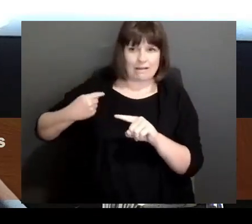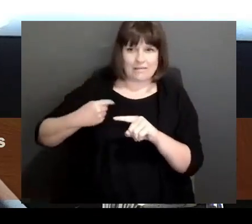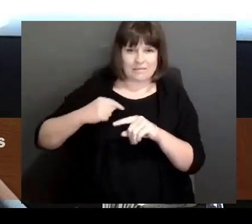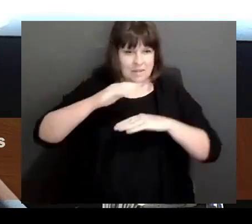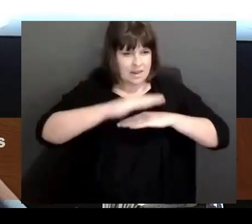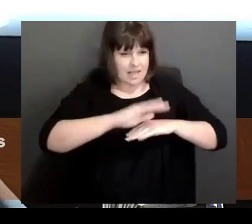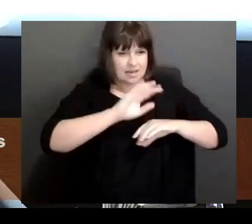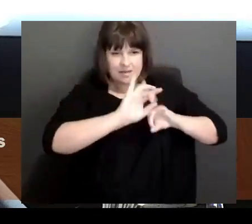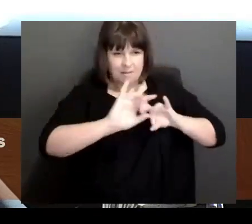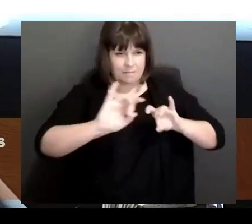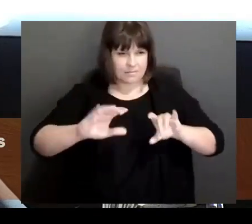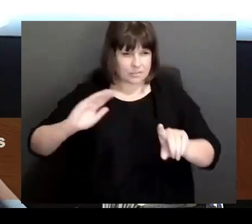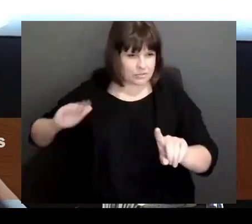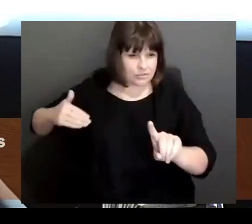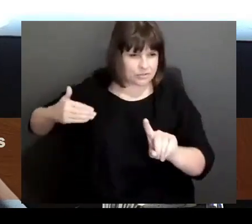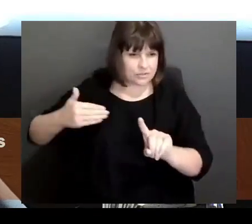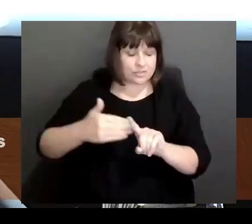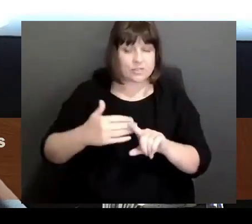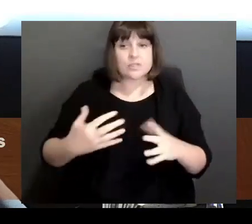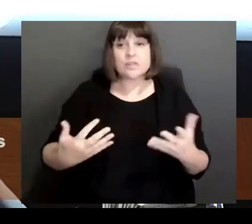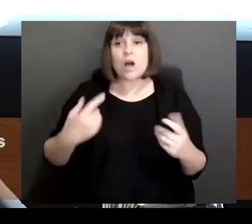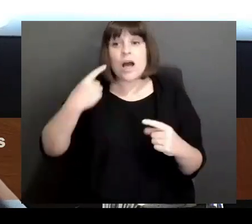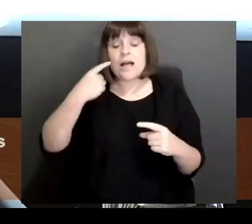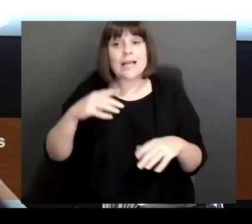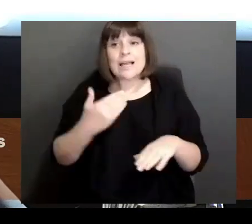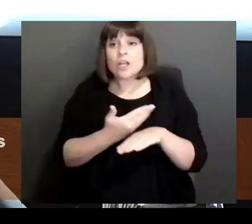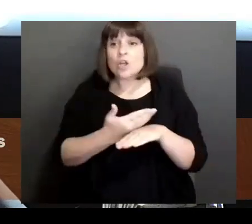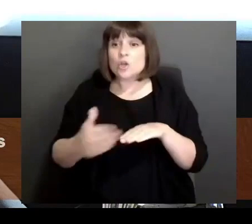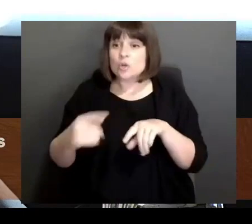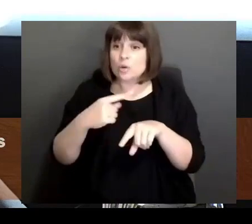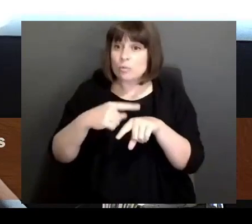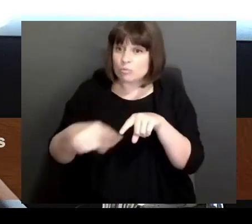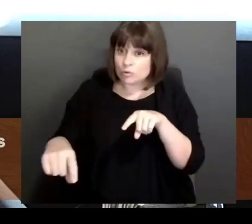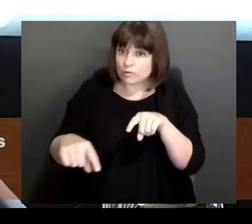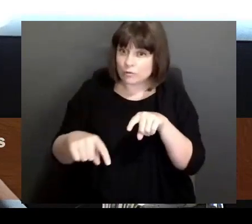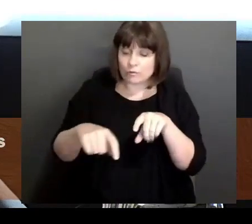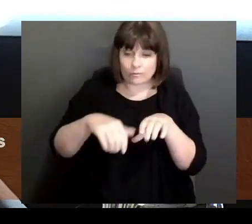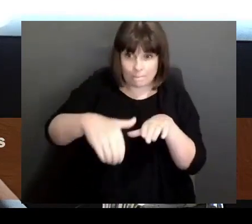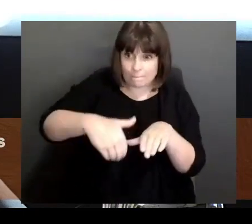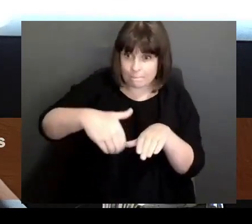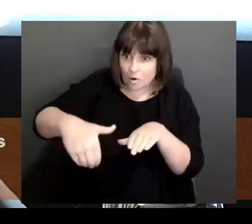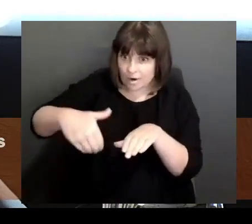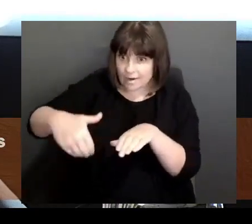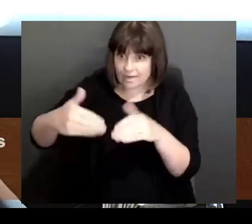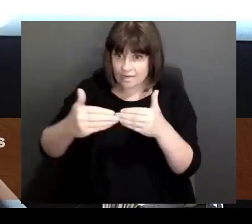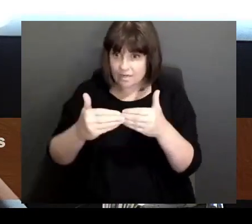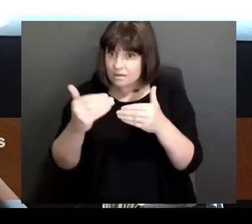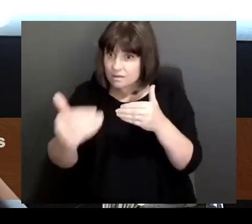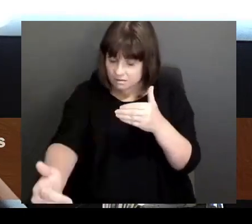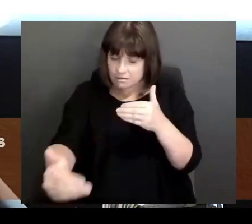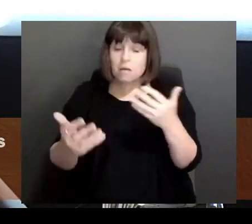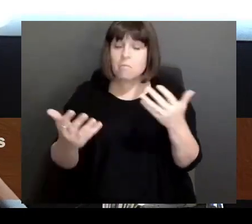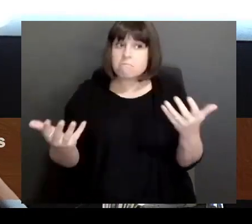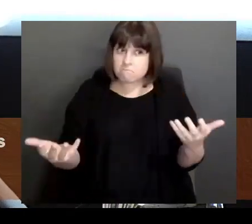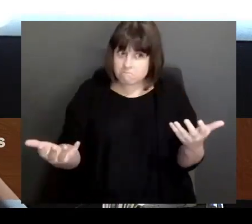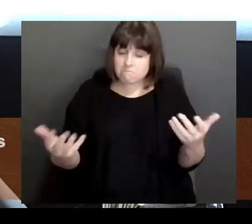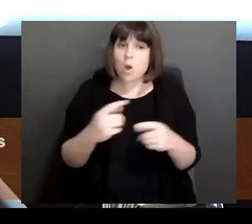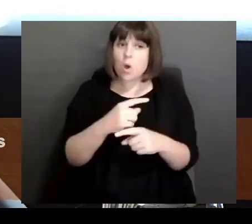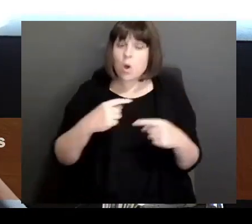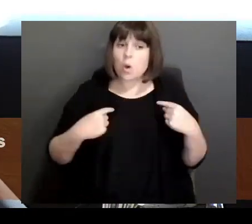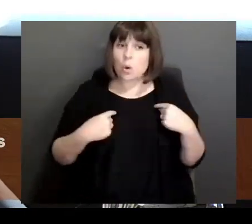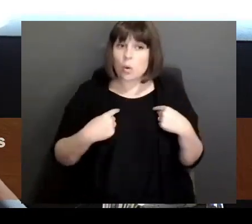new approvals for any new mining activities, the point really is to try is to the best we can to